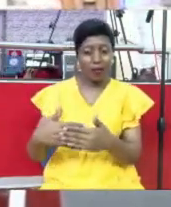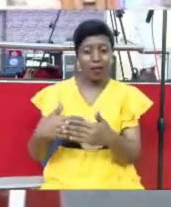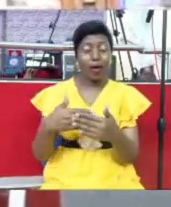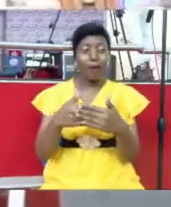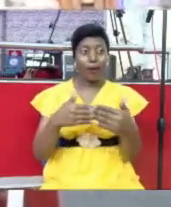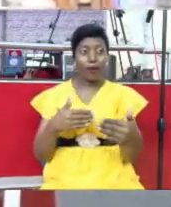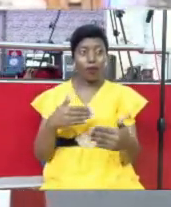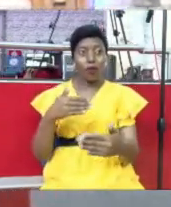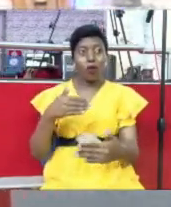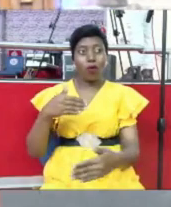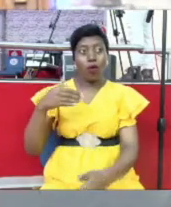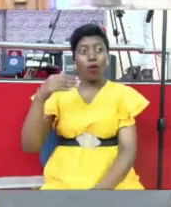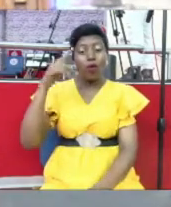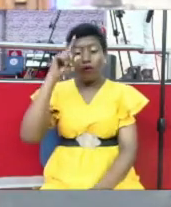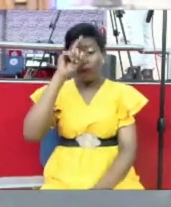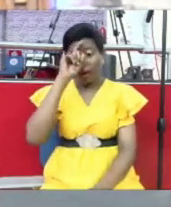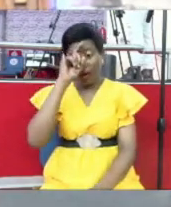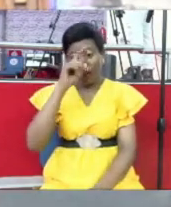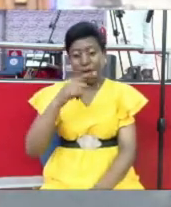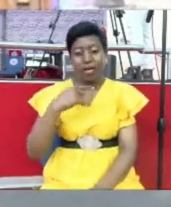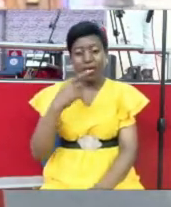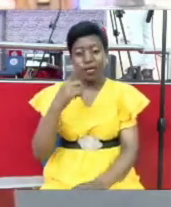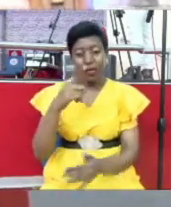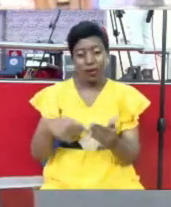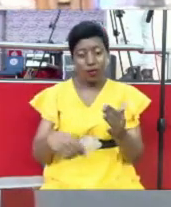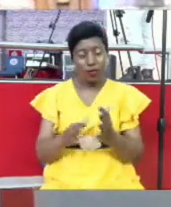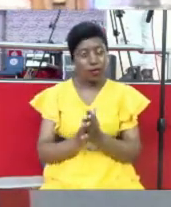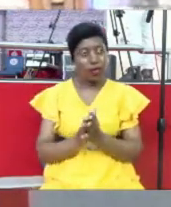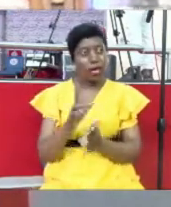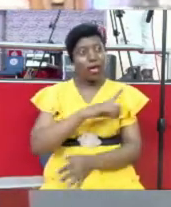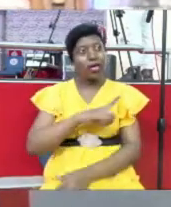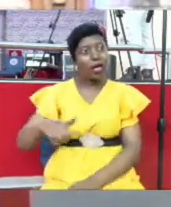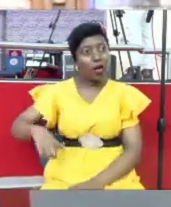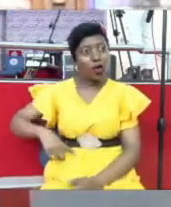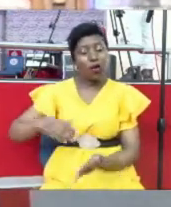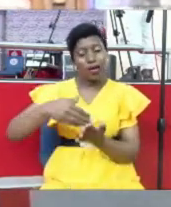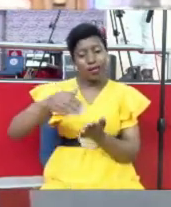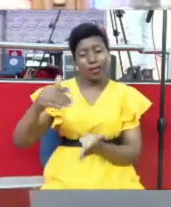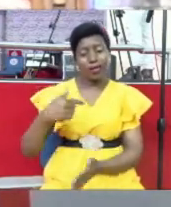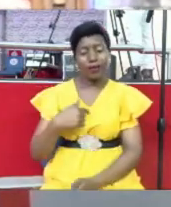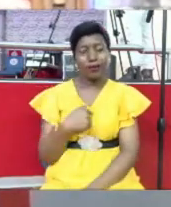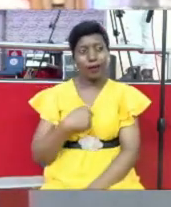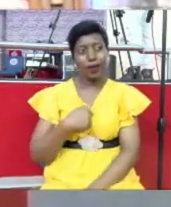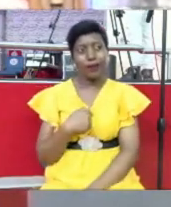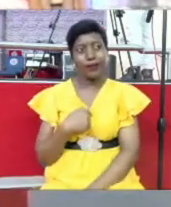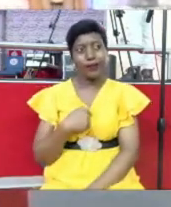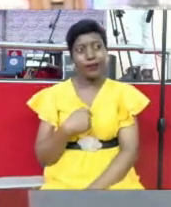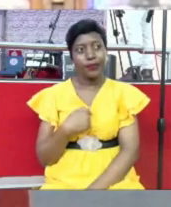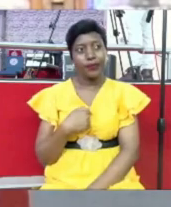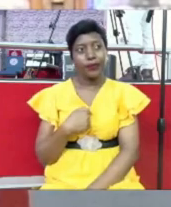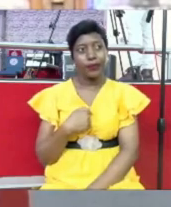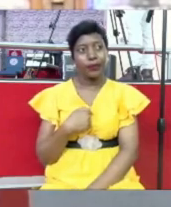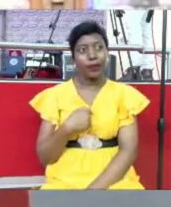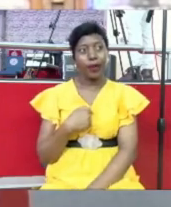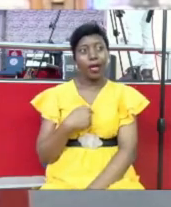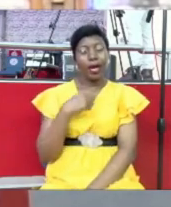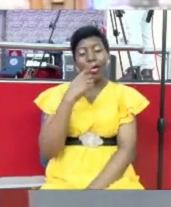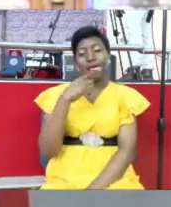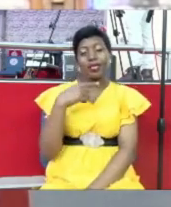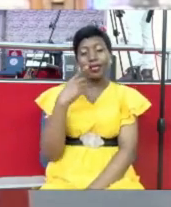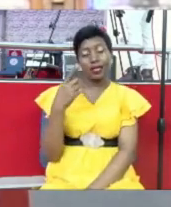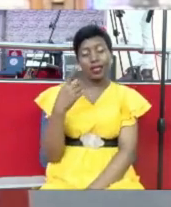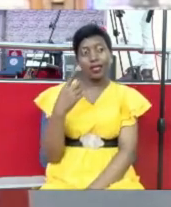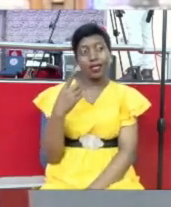mbele ya Farao. And he tells Pharaoh, anamwambia, the Lord God has sent me. Bwana Mungu amenituma. And he says,